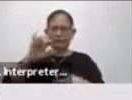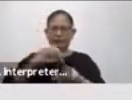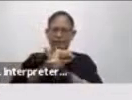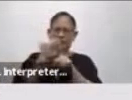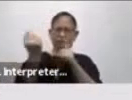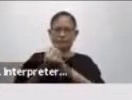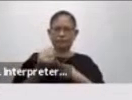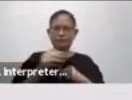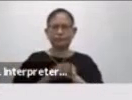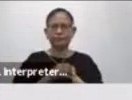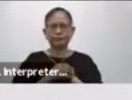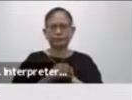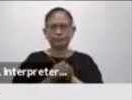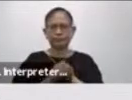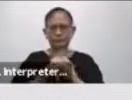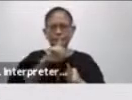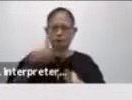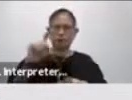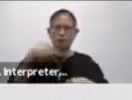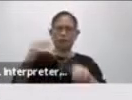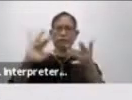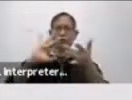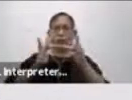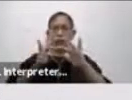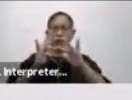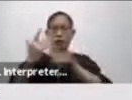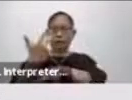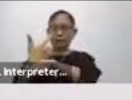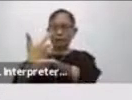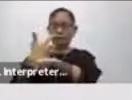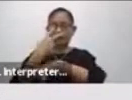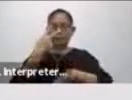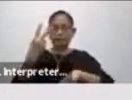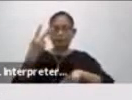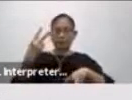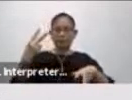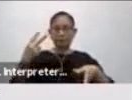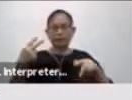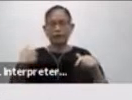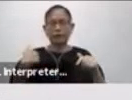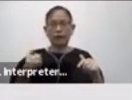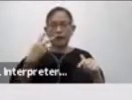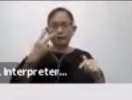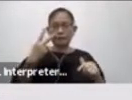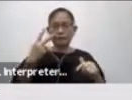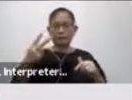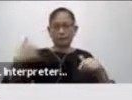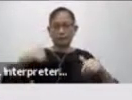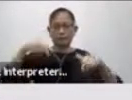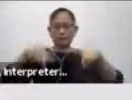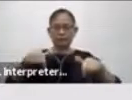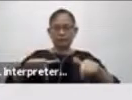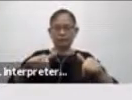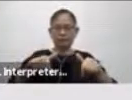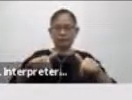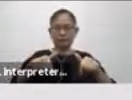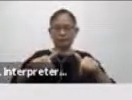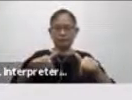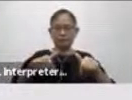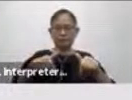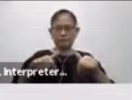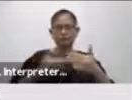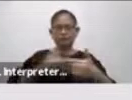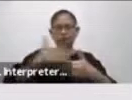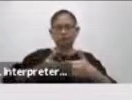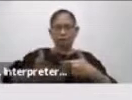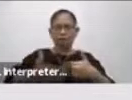Despite this virtual conference, I see that the series of sessions, conference is